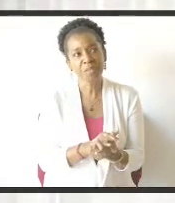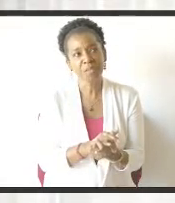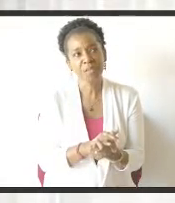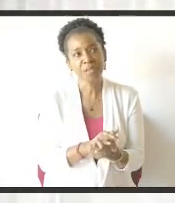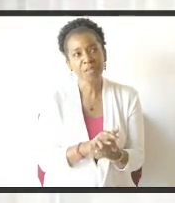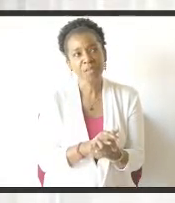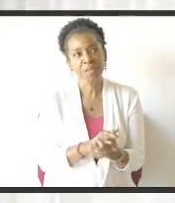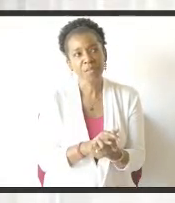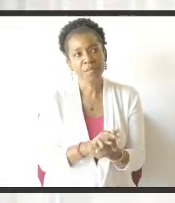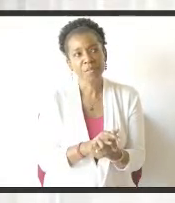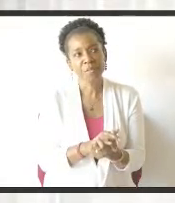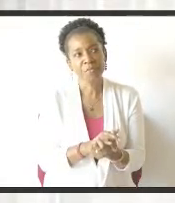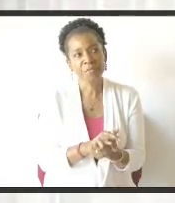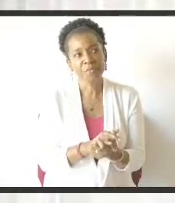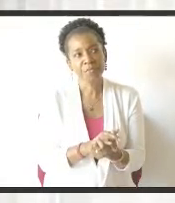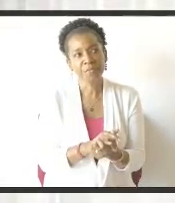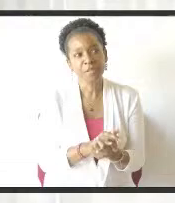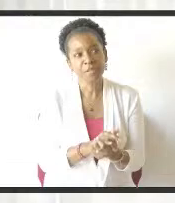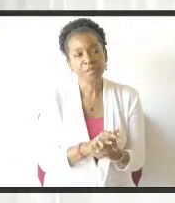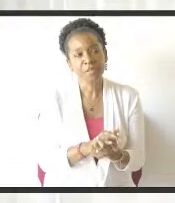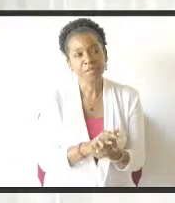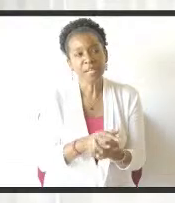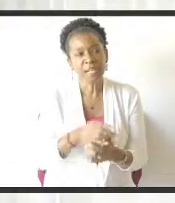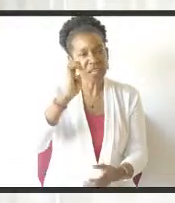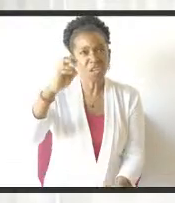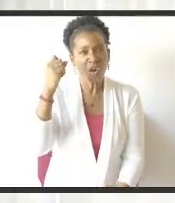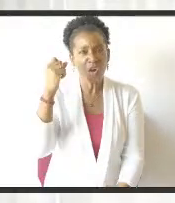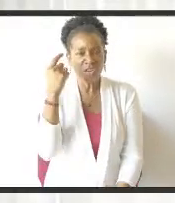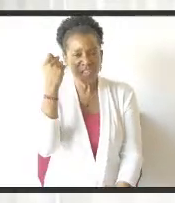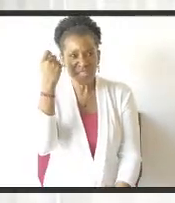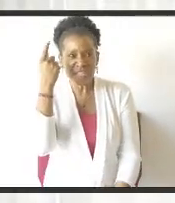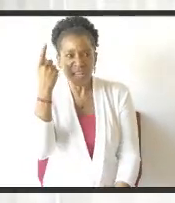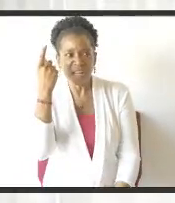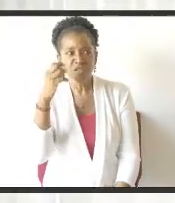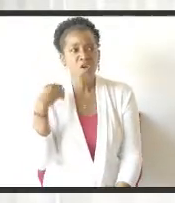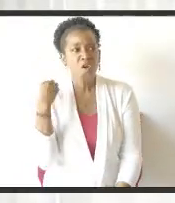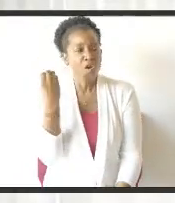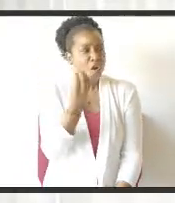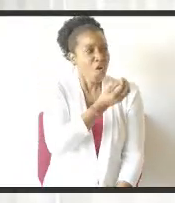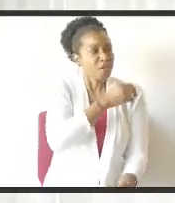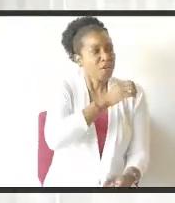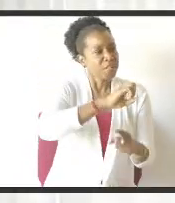Are you now on that challenge to give up your right at the workplace, in the home,